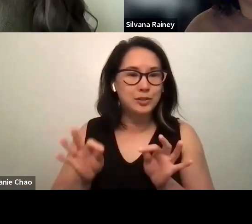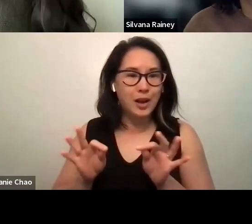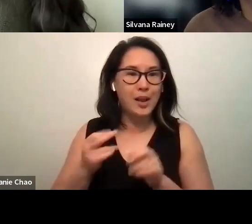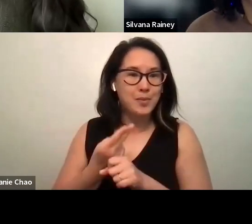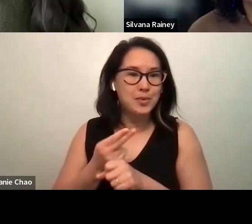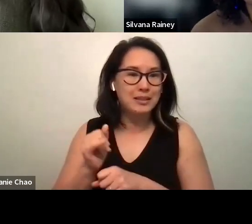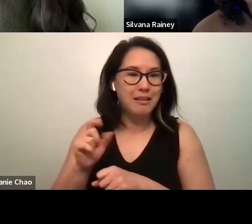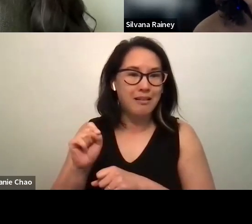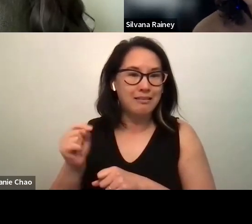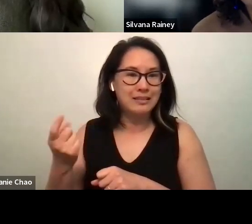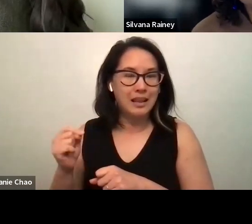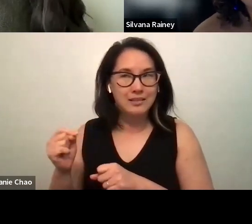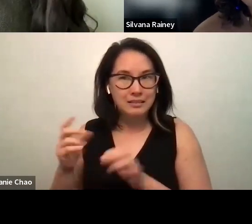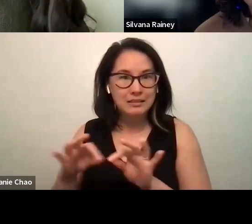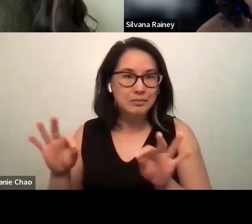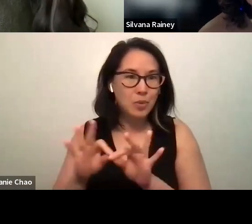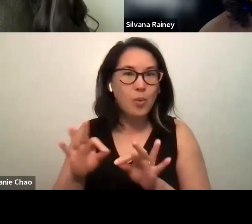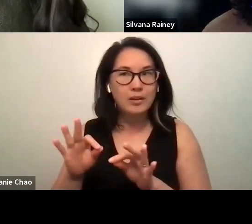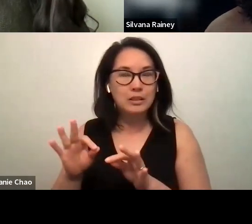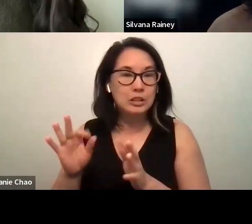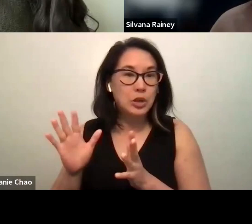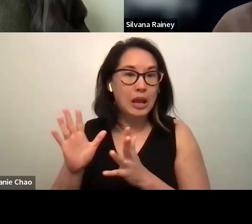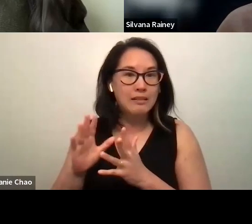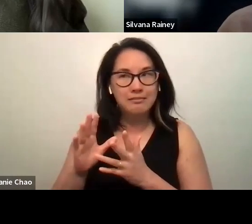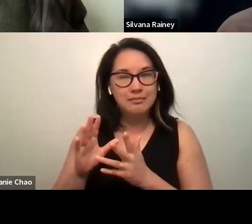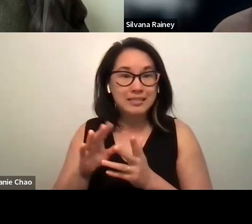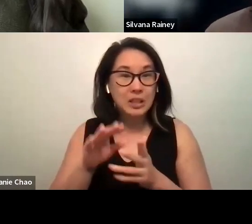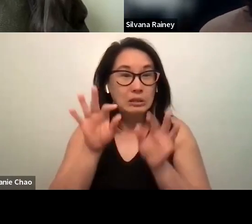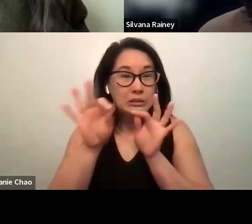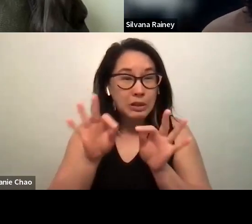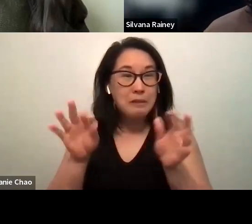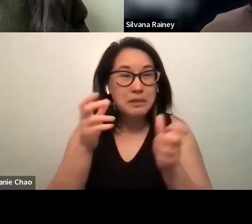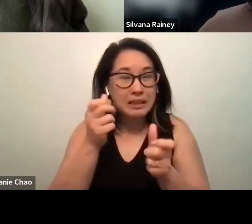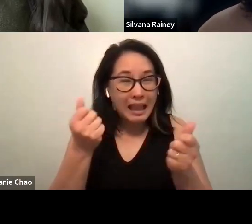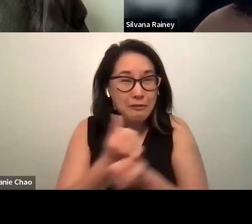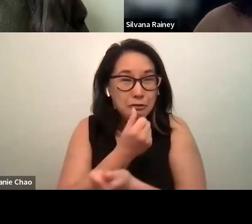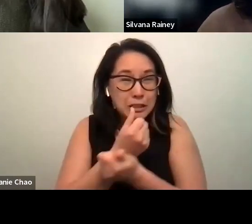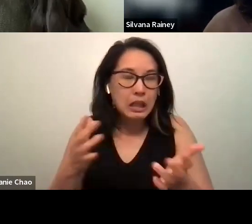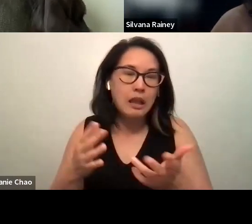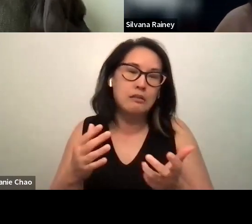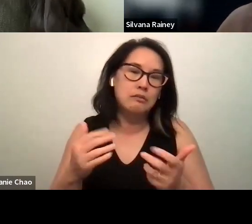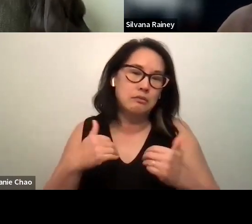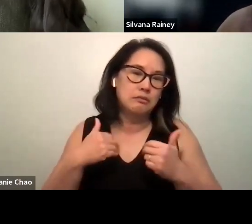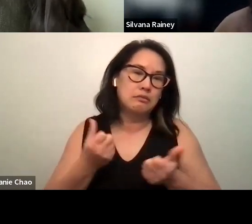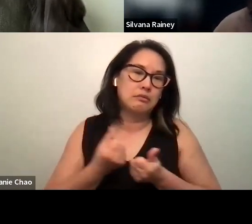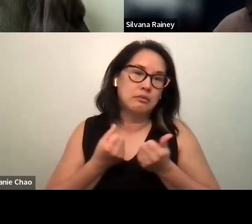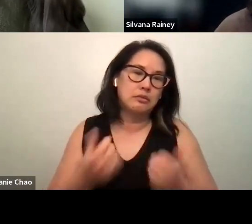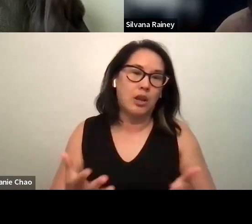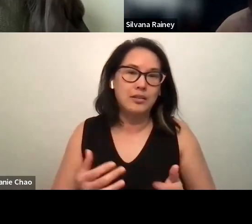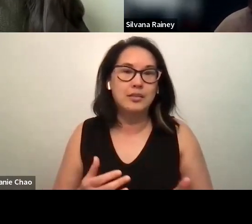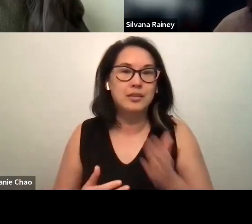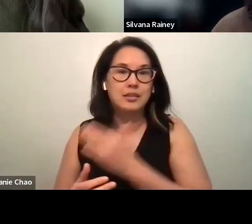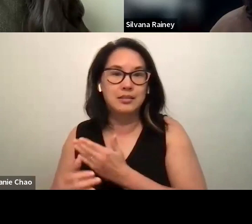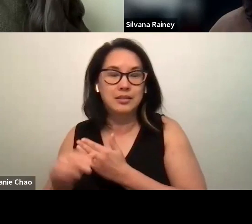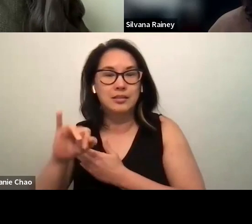text too, because describing every little bit of thing, it's exhausting. Which is why zooming in and